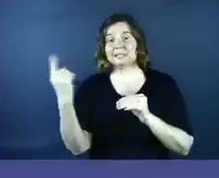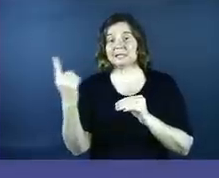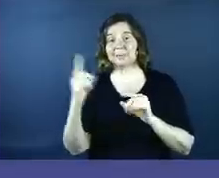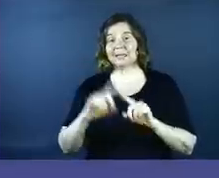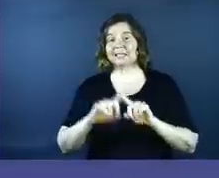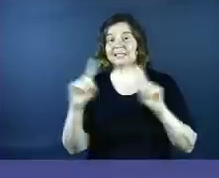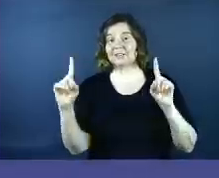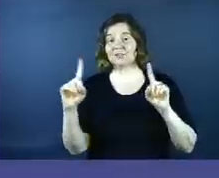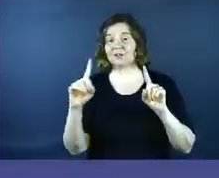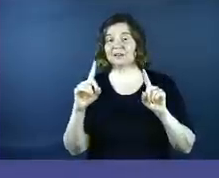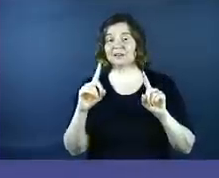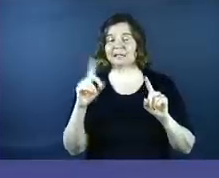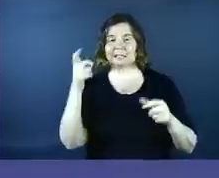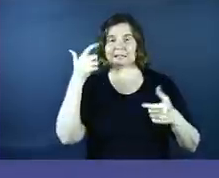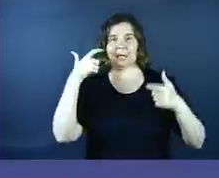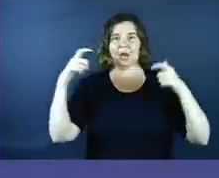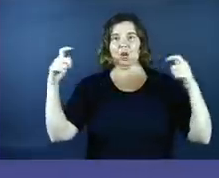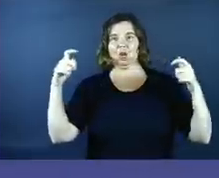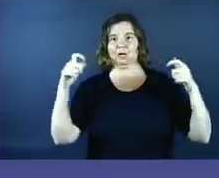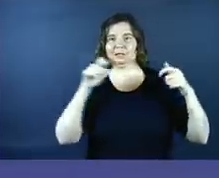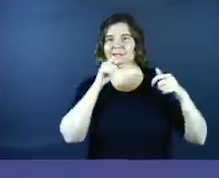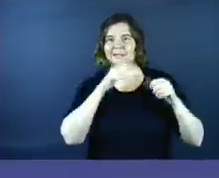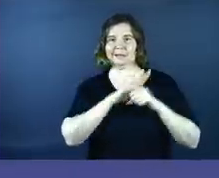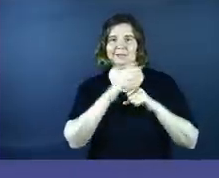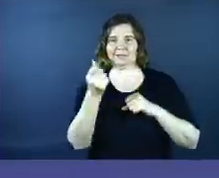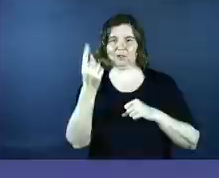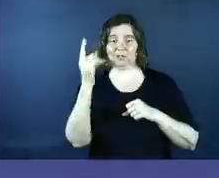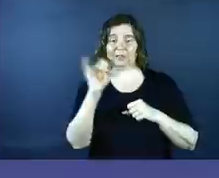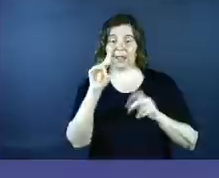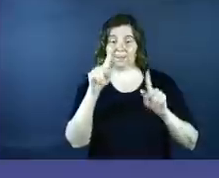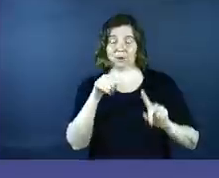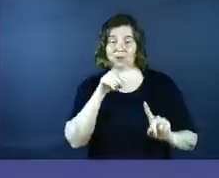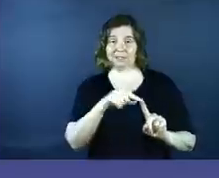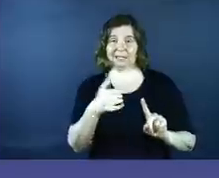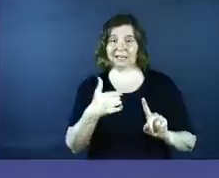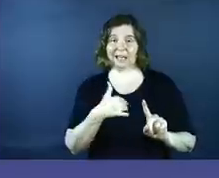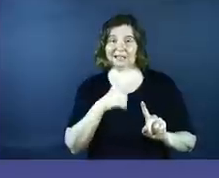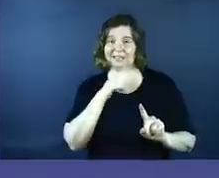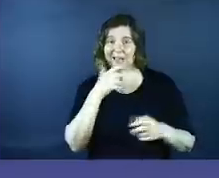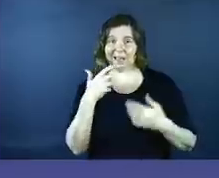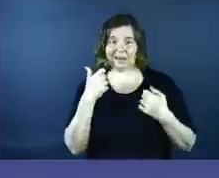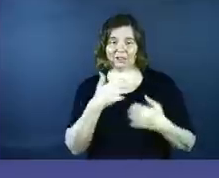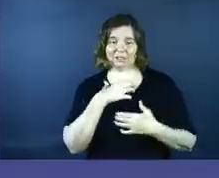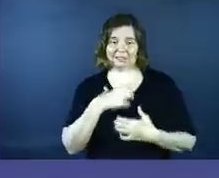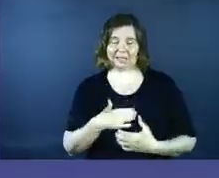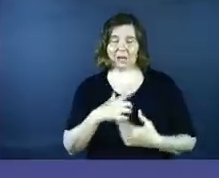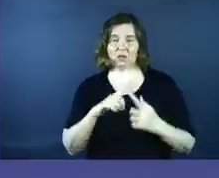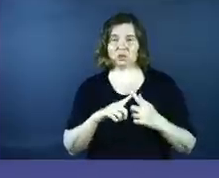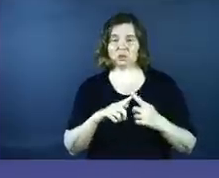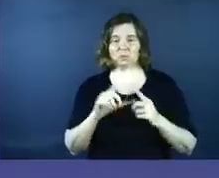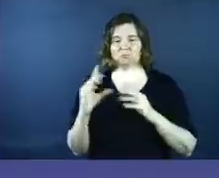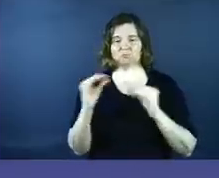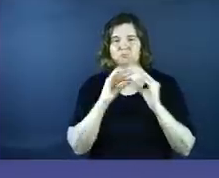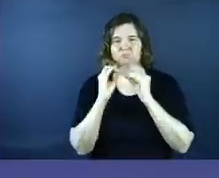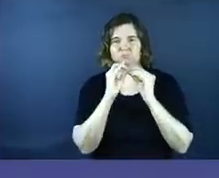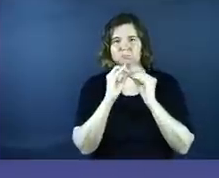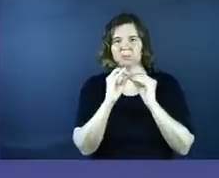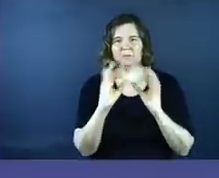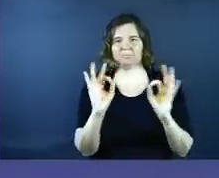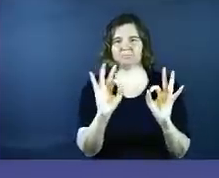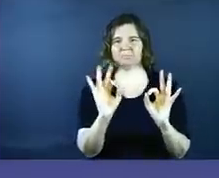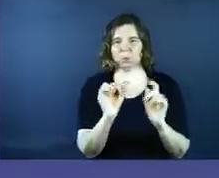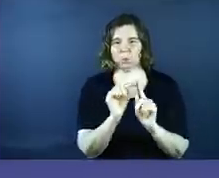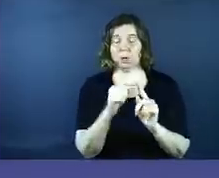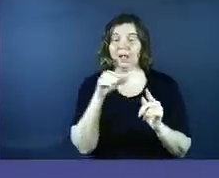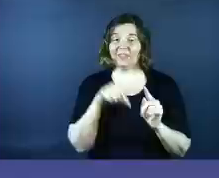something different is arrogant and lacks understanding. Such a person has an unhealthy desire to quibble over the meaning of words,